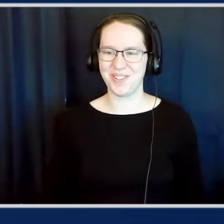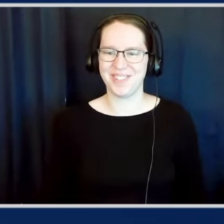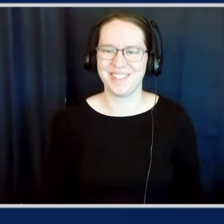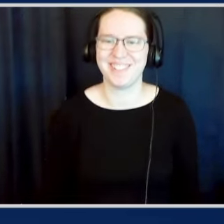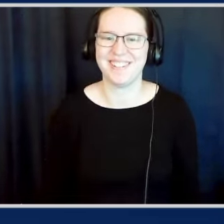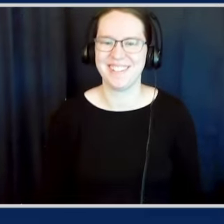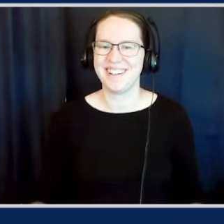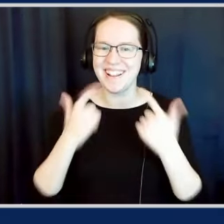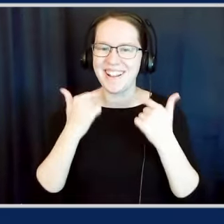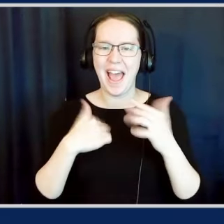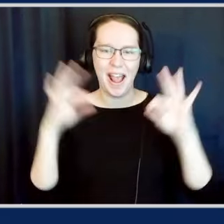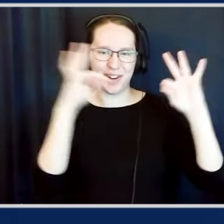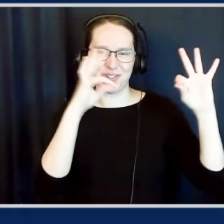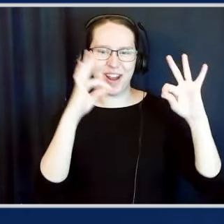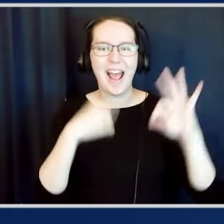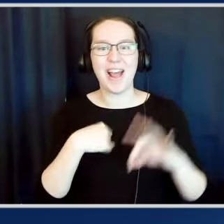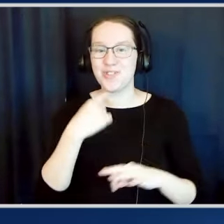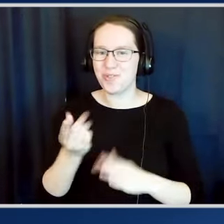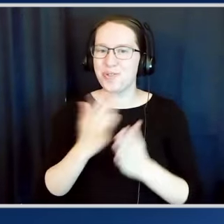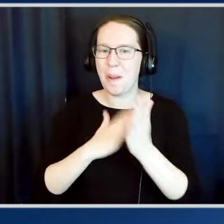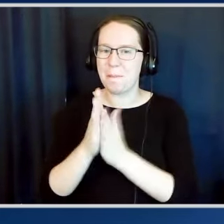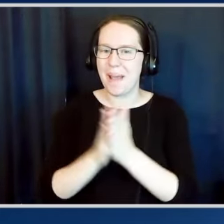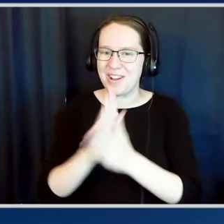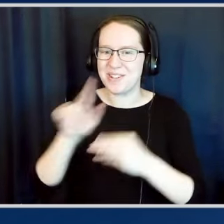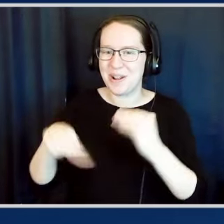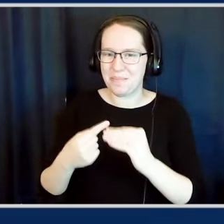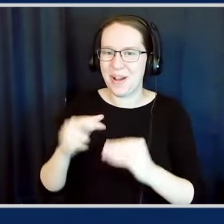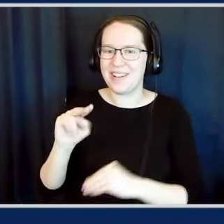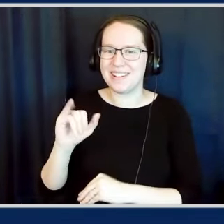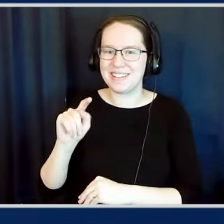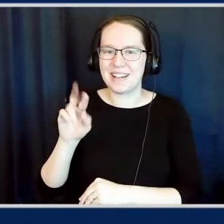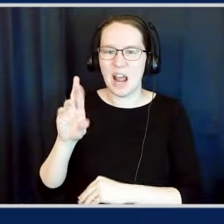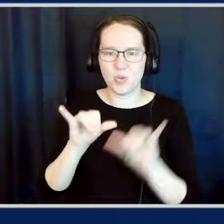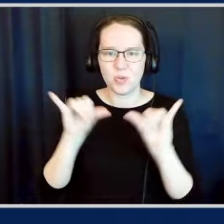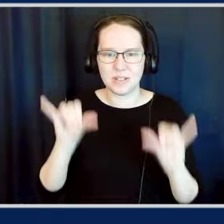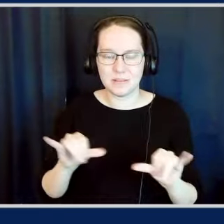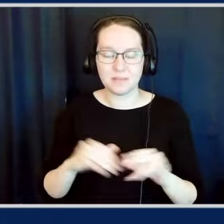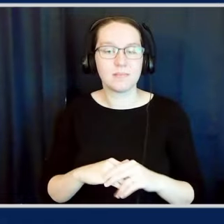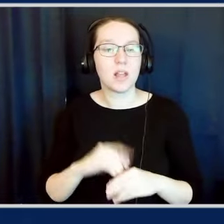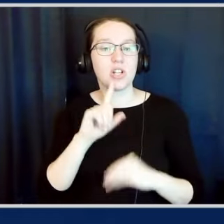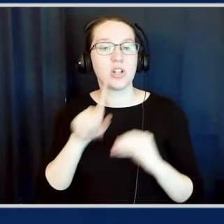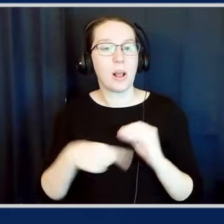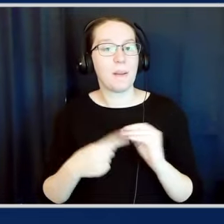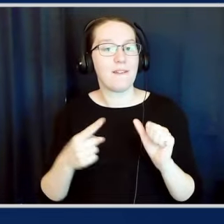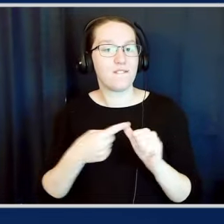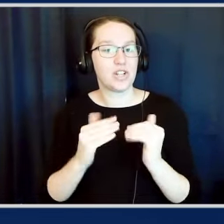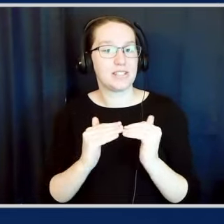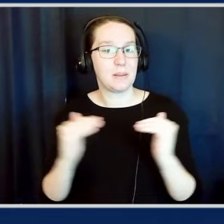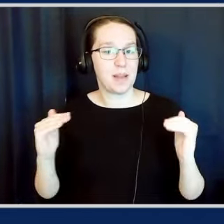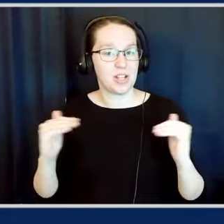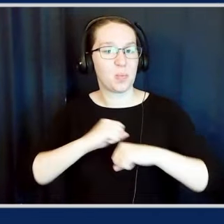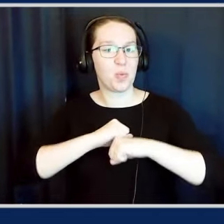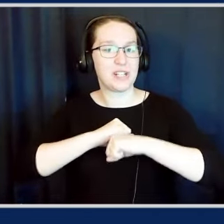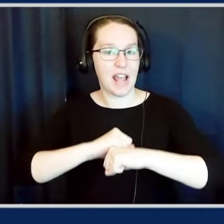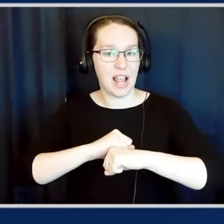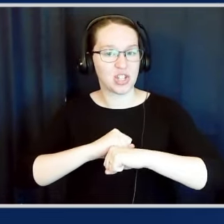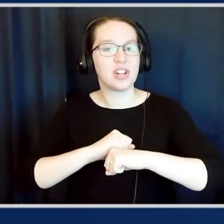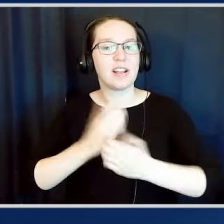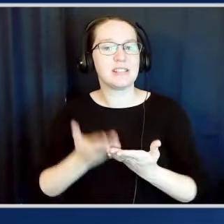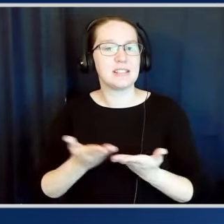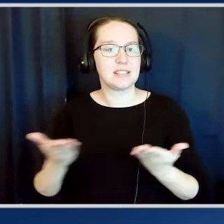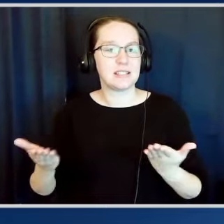guess I got distracted. I told you I was passionate about the Nitro system. Yeah. So we talked about that first dimension, right? That's the protection of this stuff from the